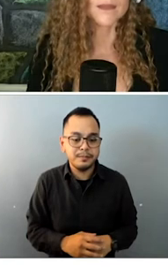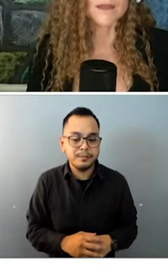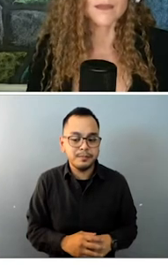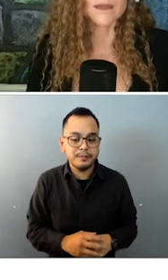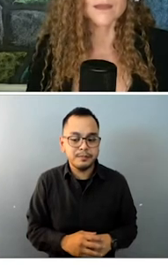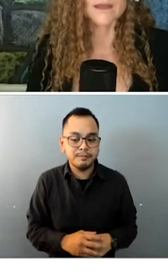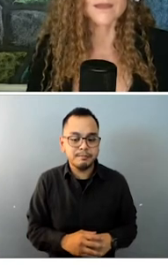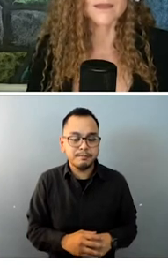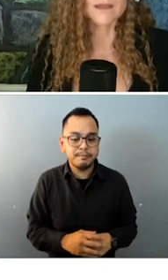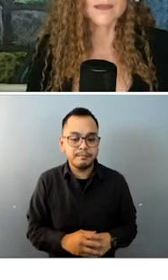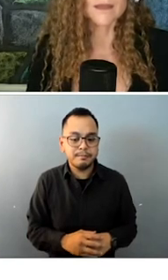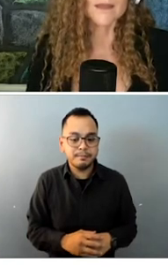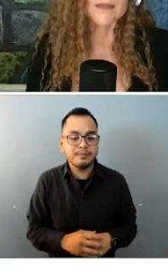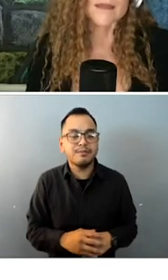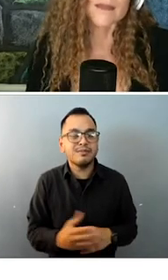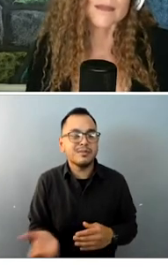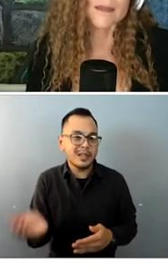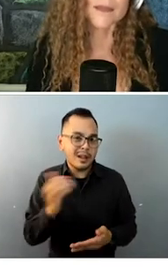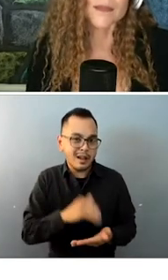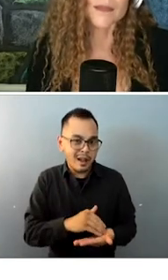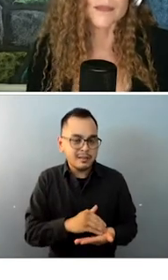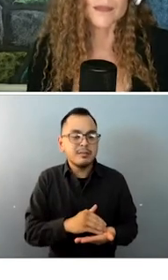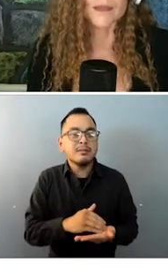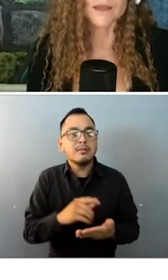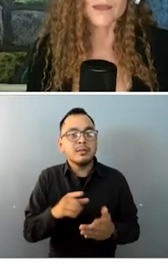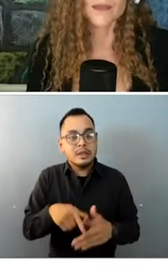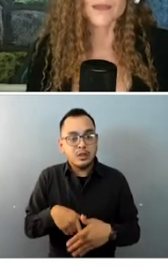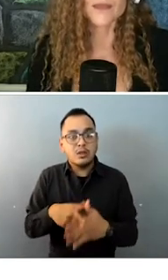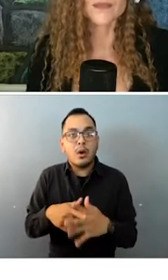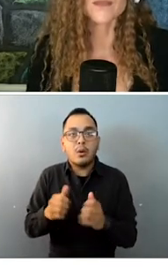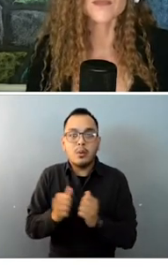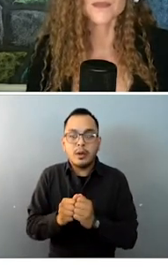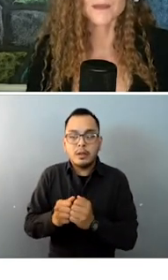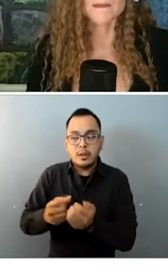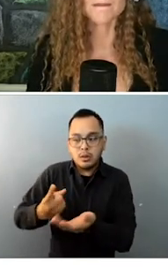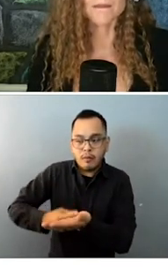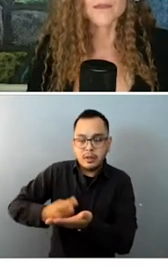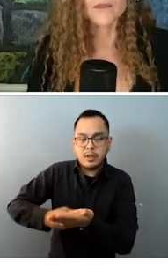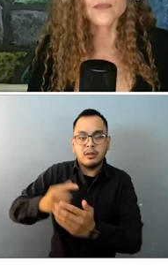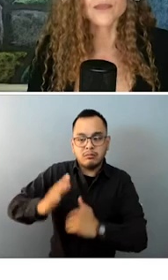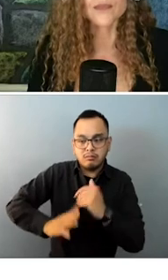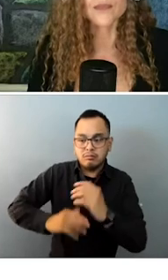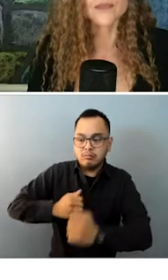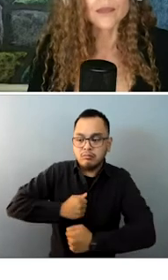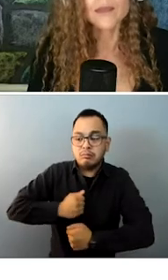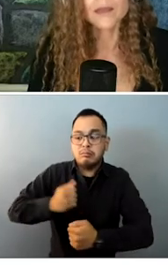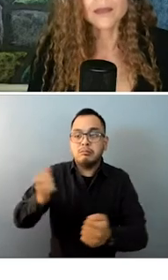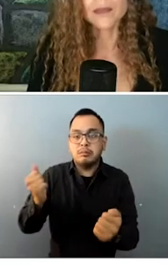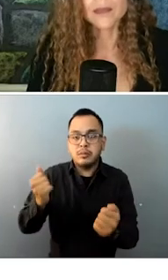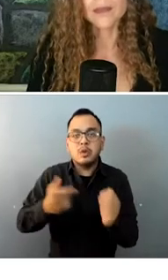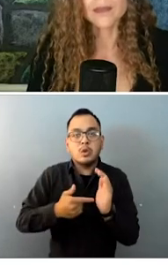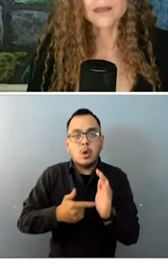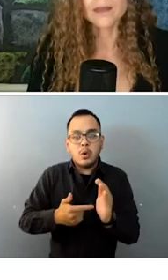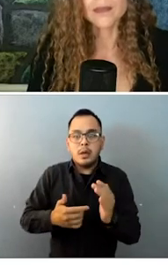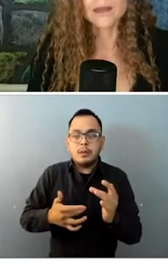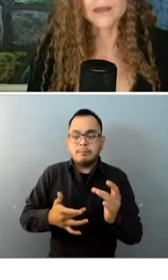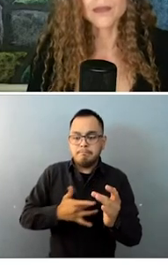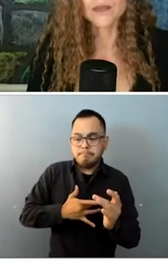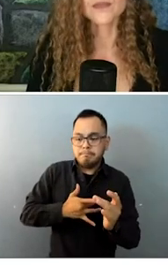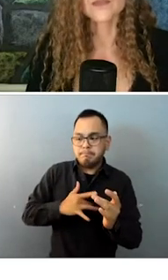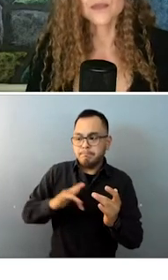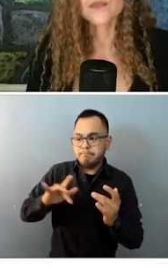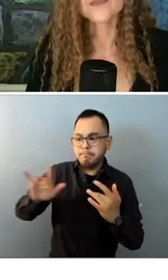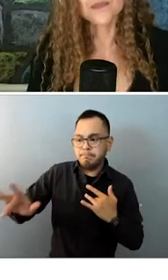But again, it's just opening the door of conversation and showing that you have empathy